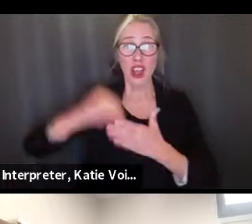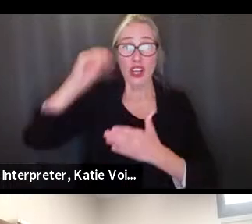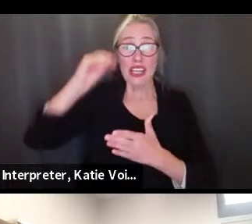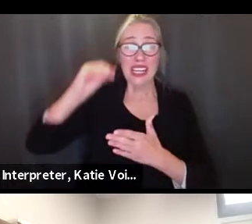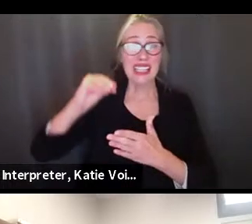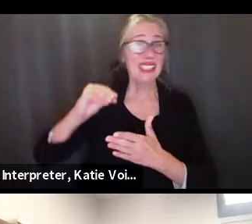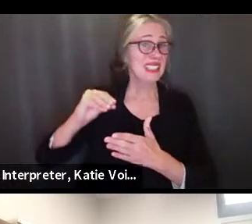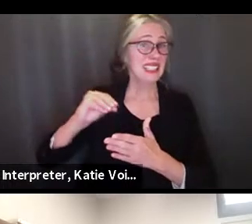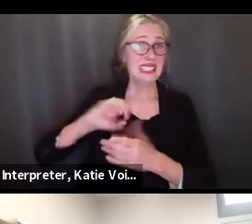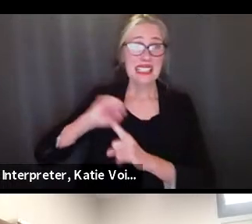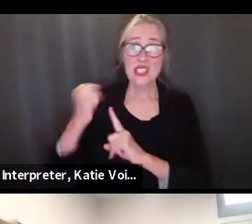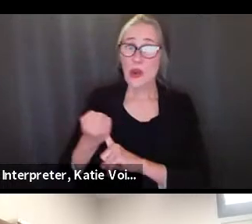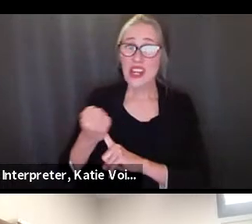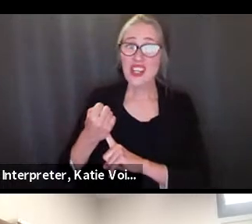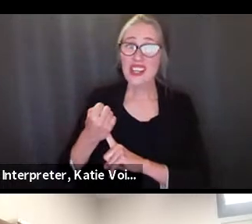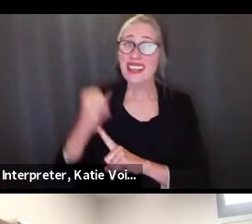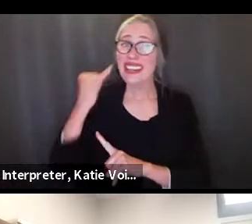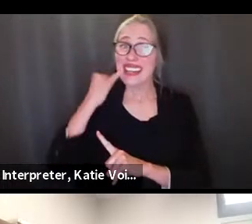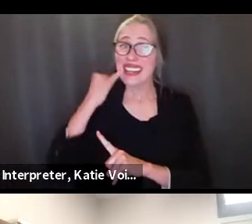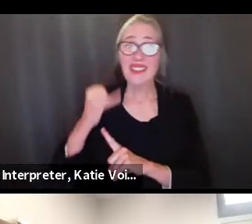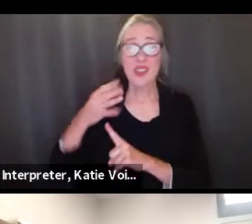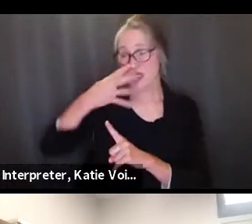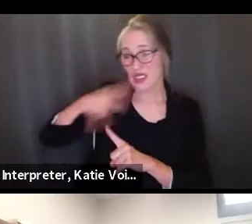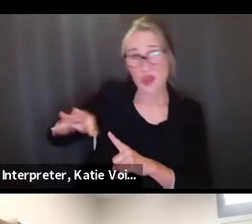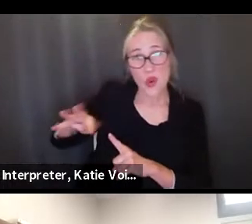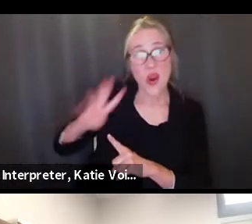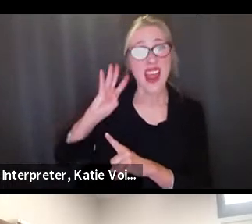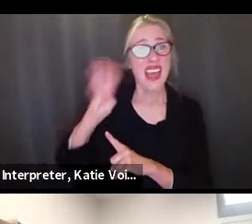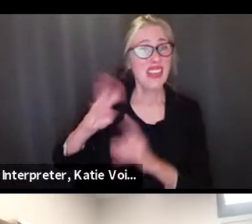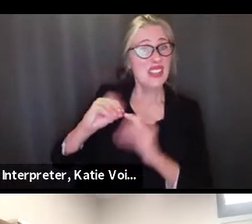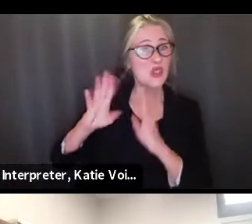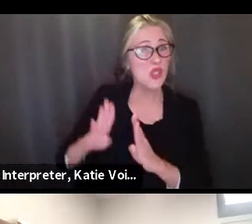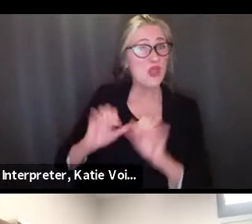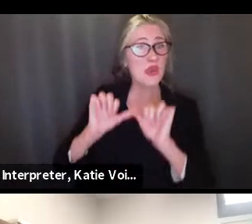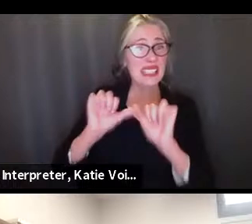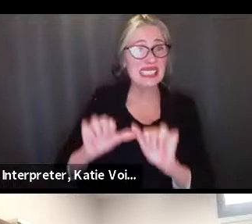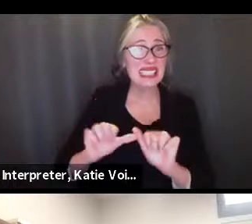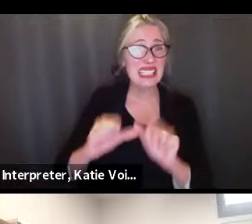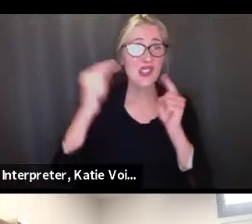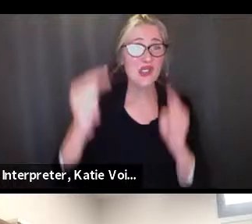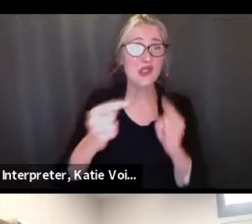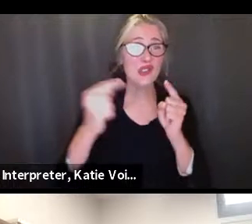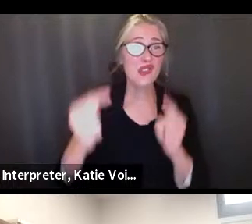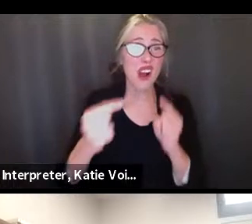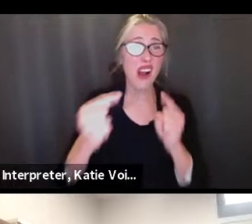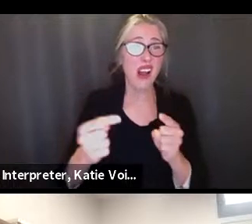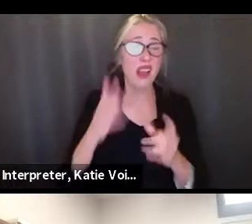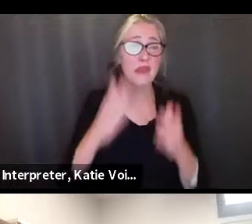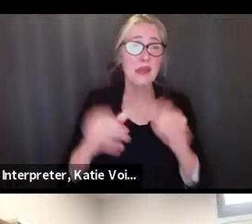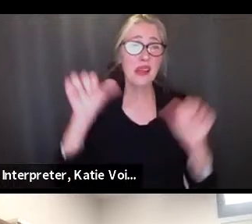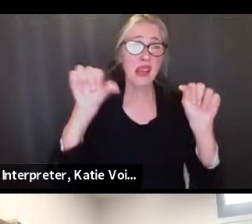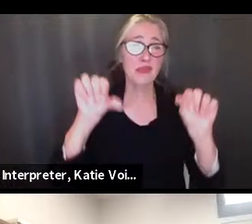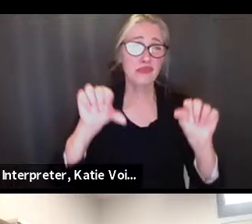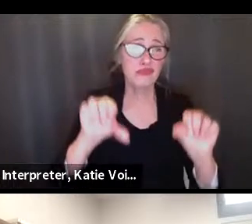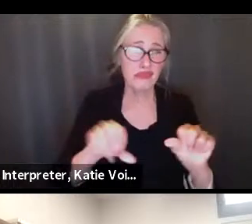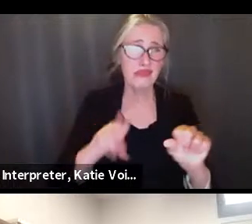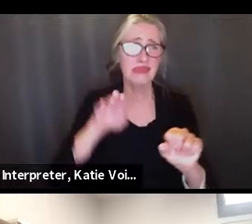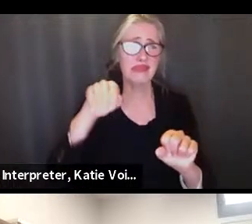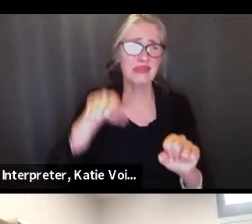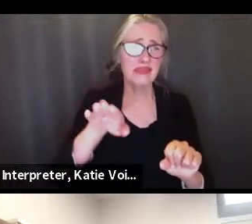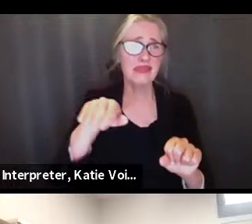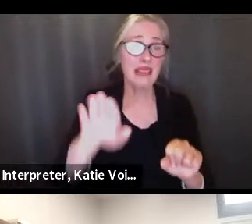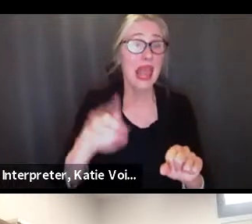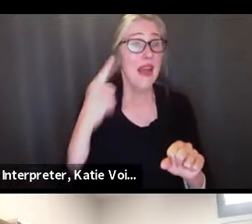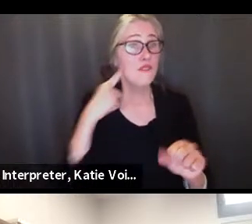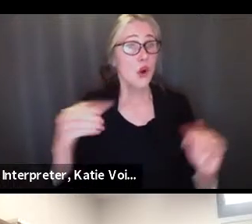to struggle through a system that has them compete based on circumstances they had no control over. As an equity